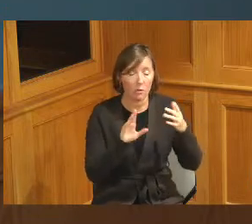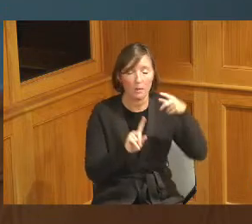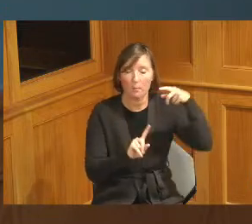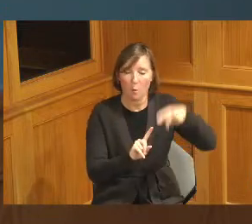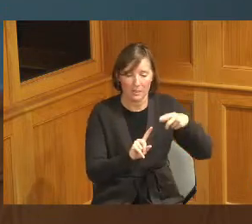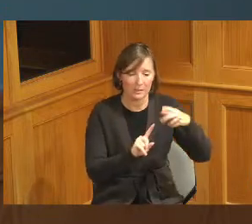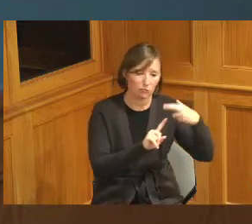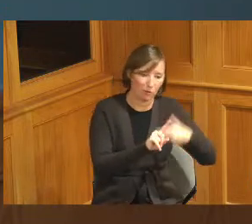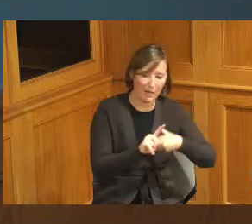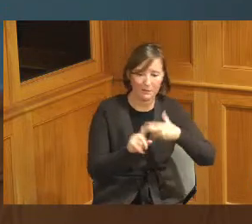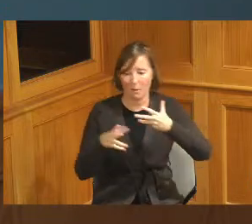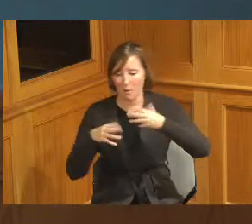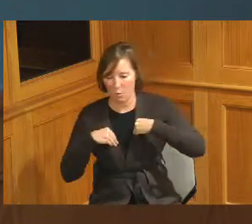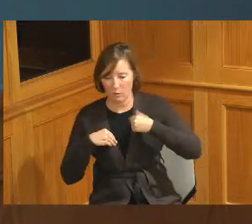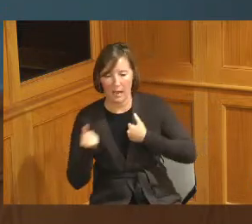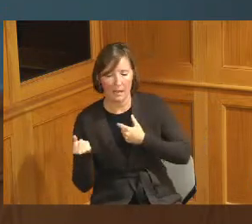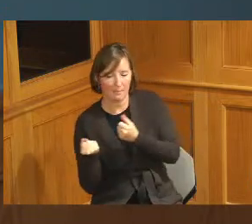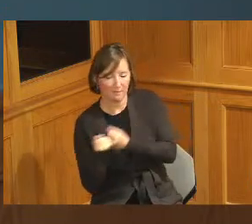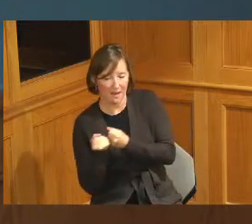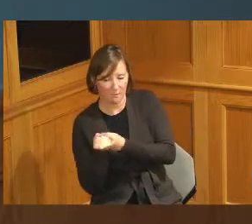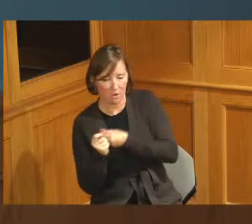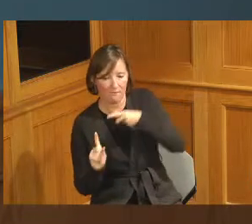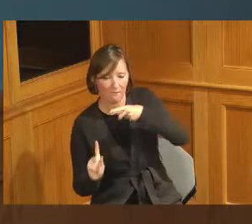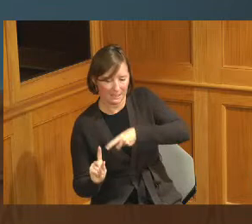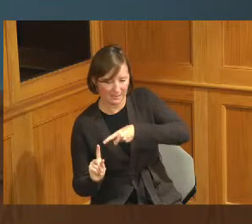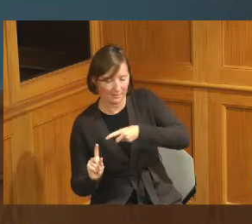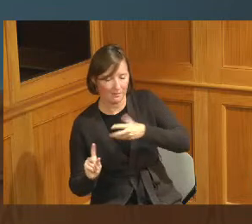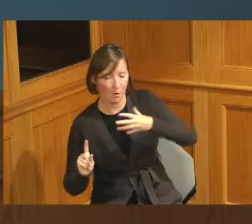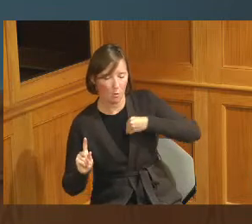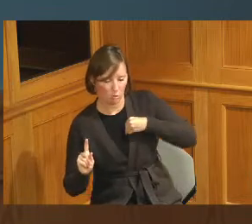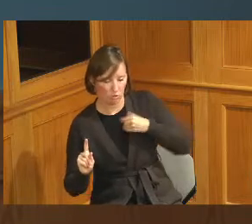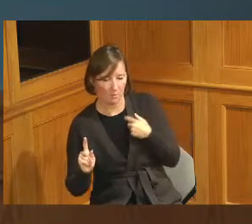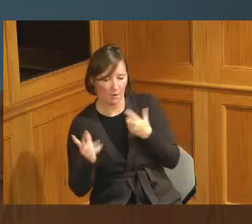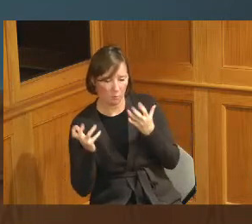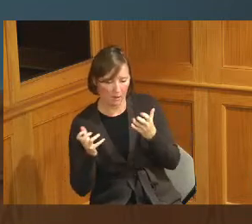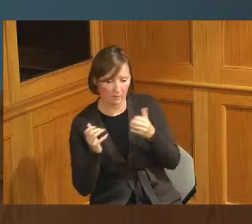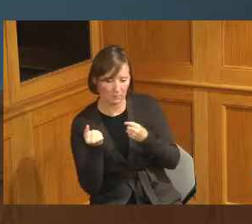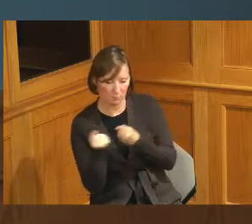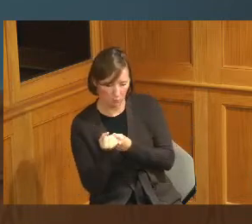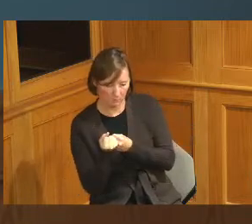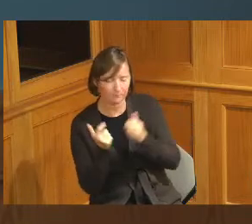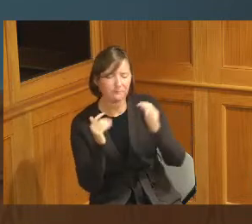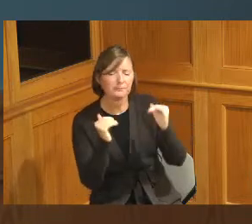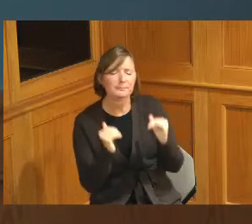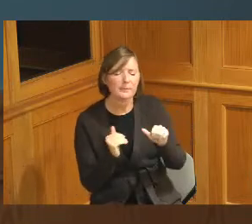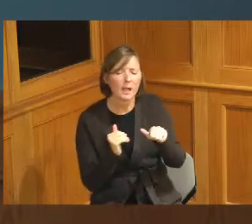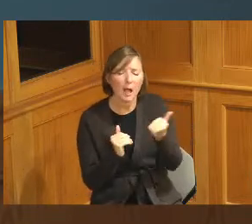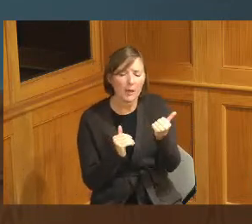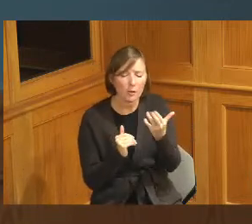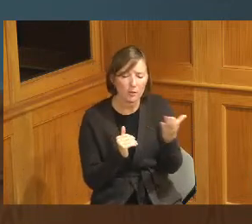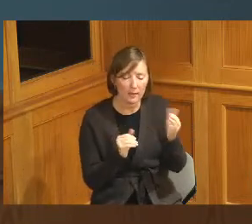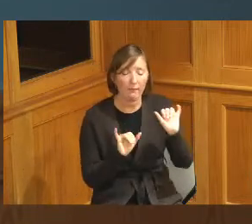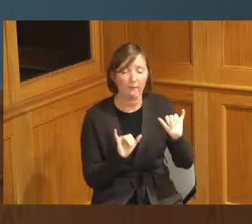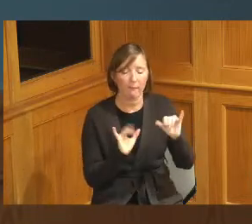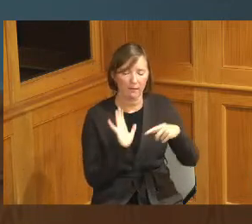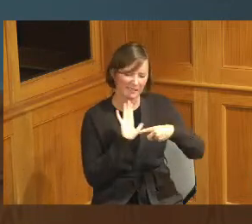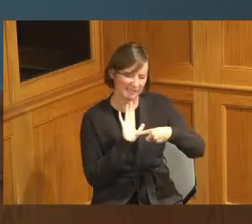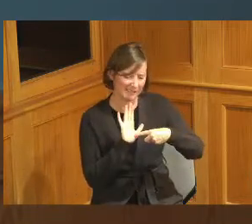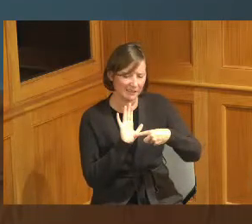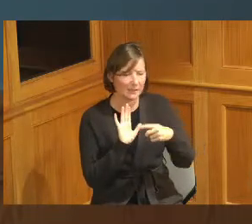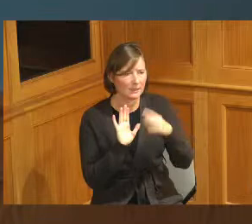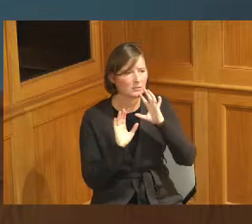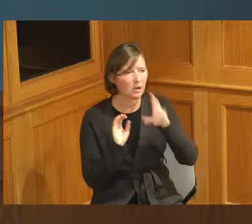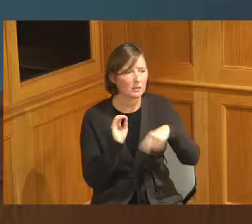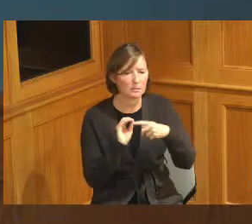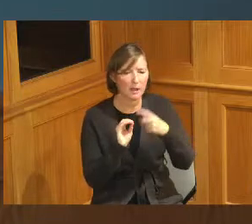of that. The other thing I wanted to say on here, the Office